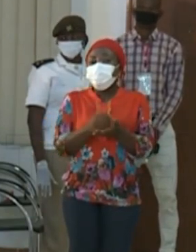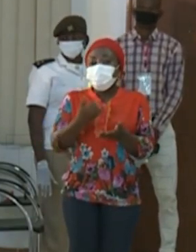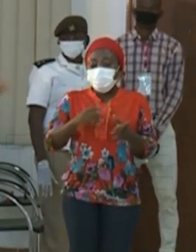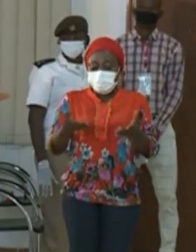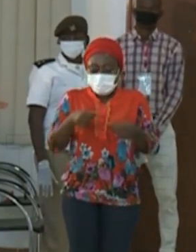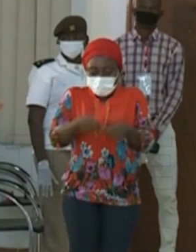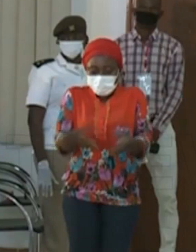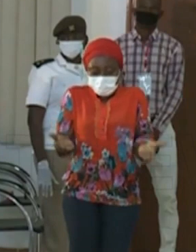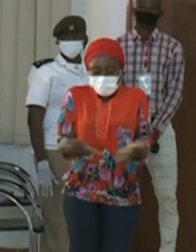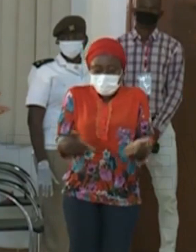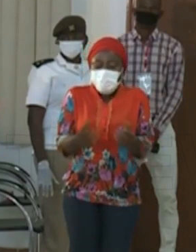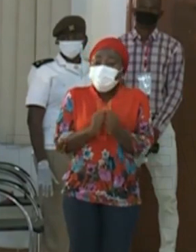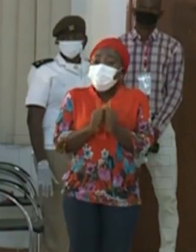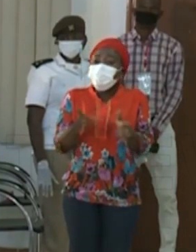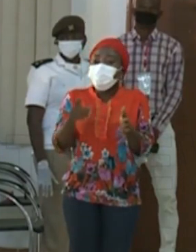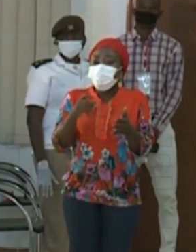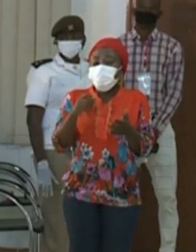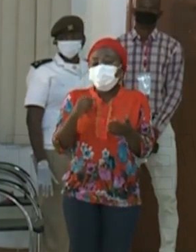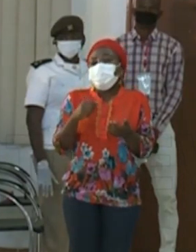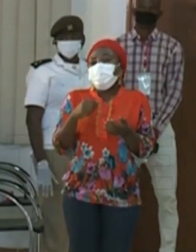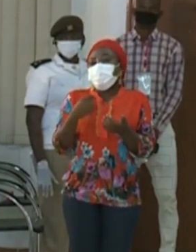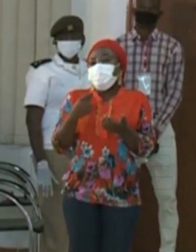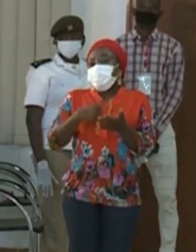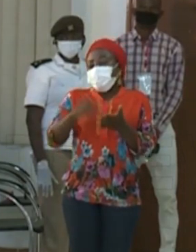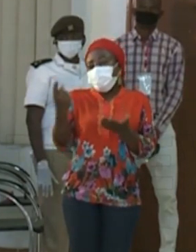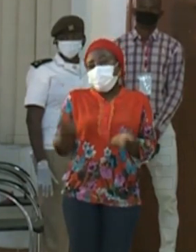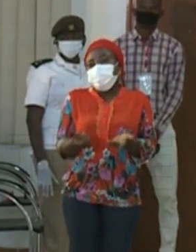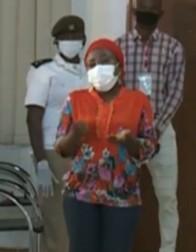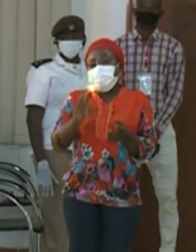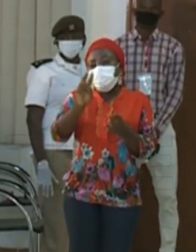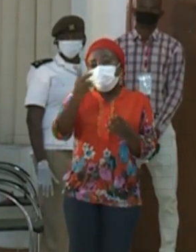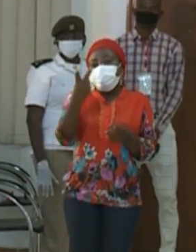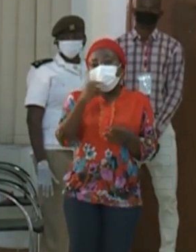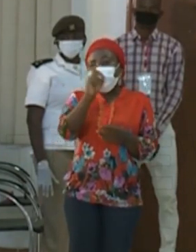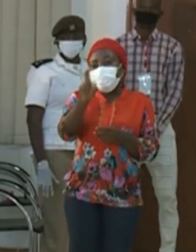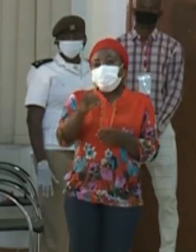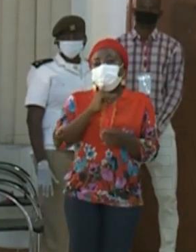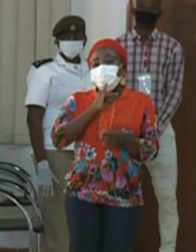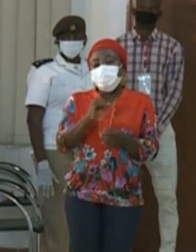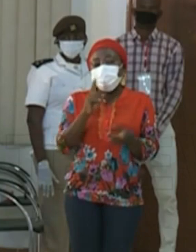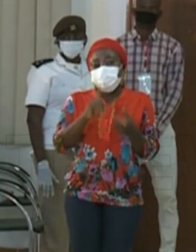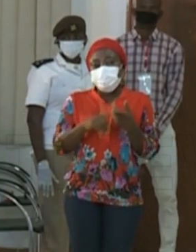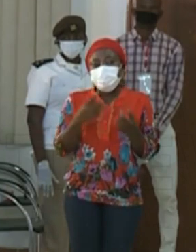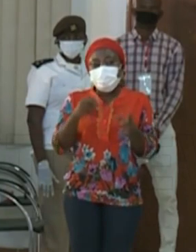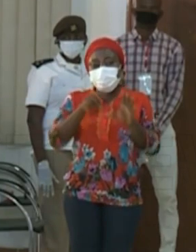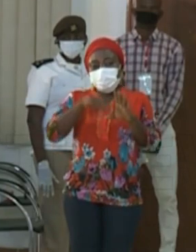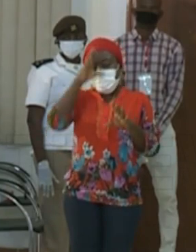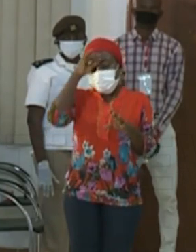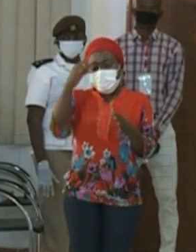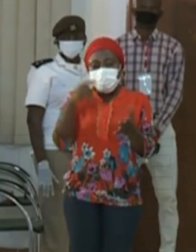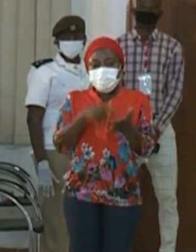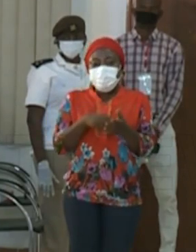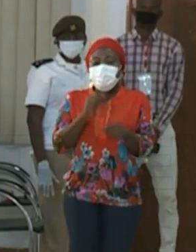that they are residing in the country illegally? Then secondly, my next question is for the chairman of the task force.